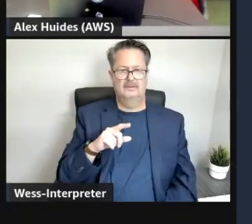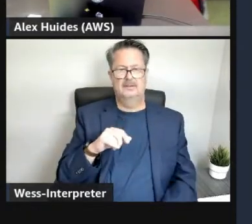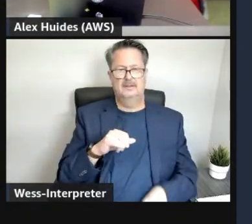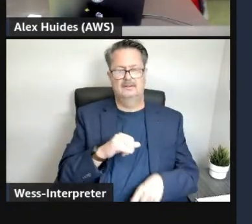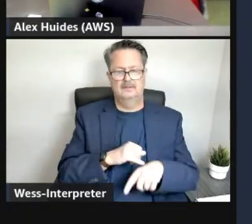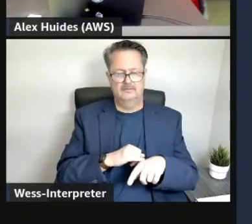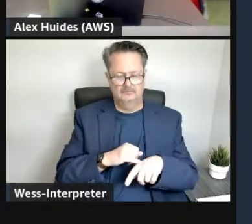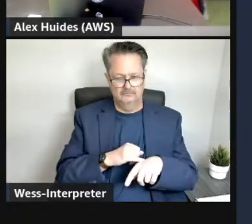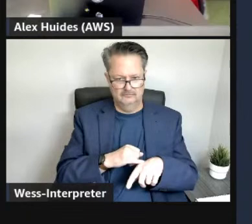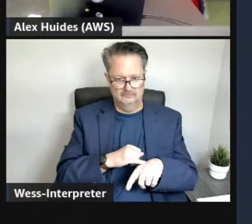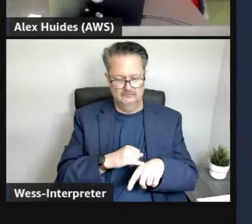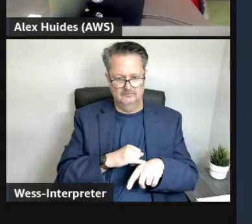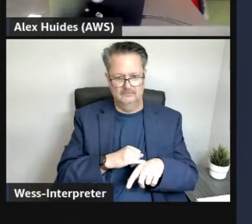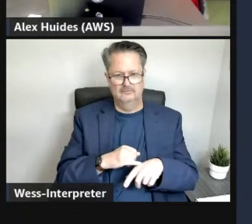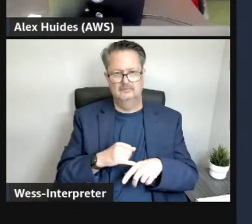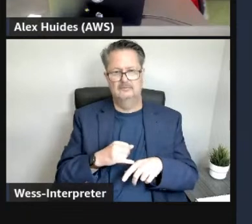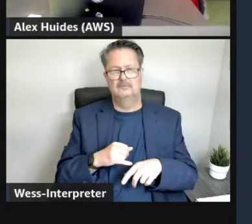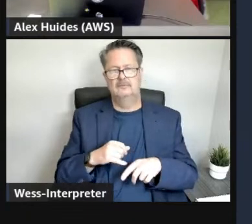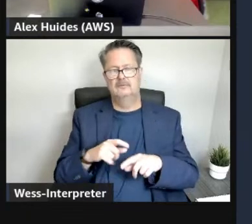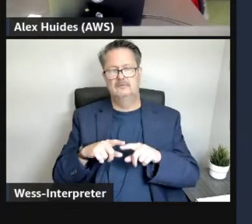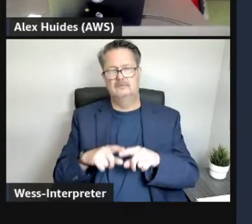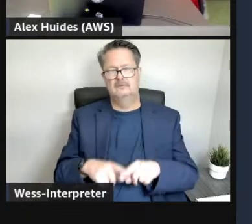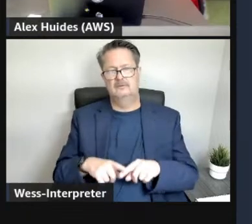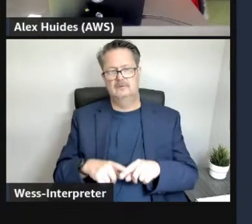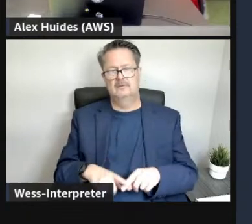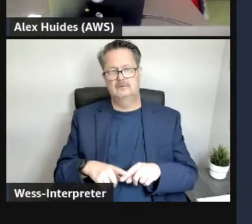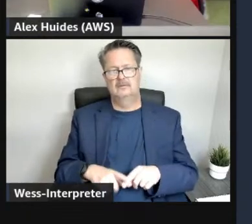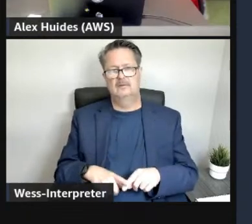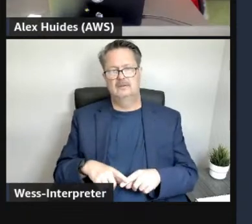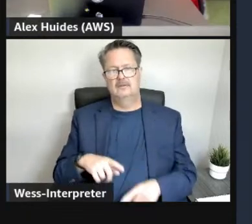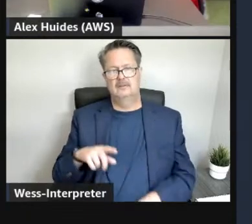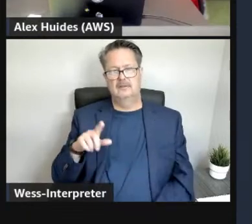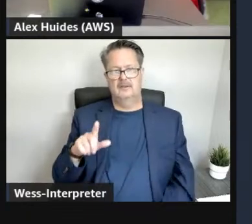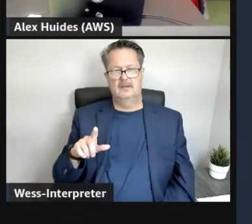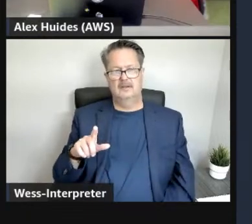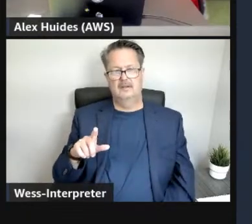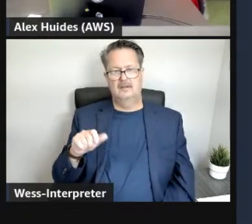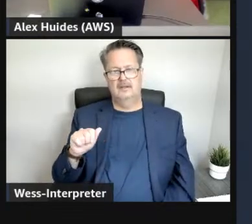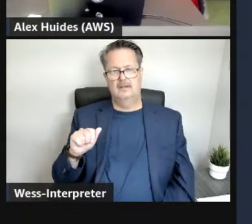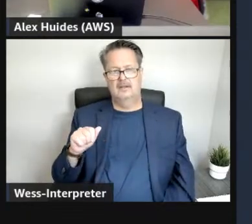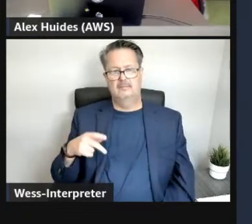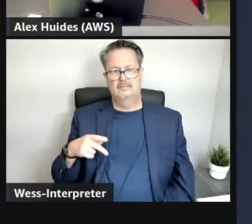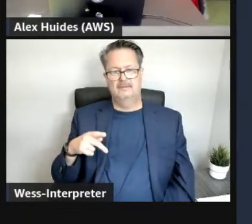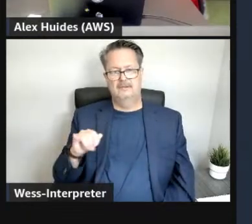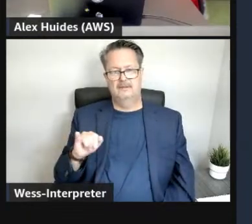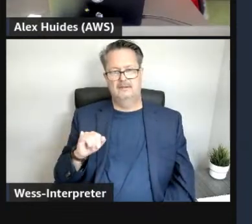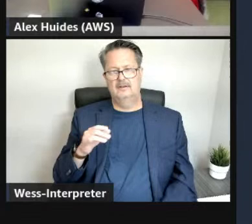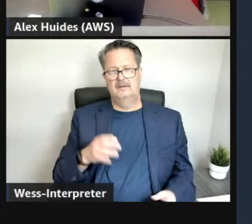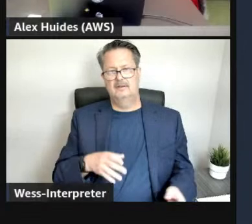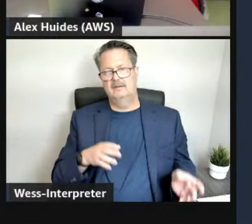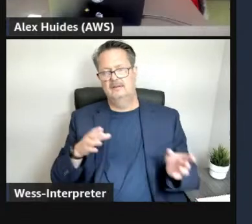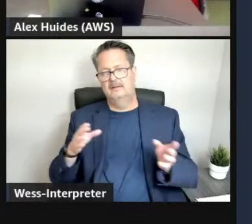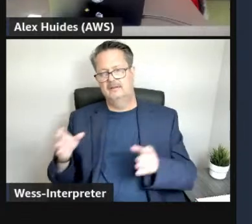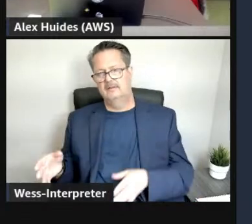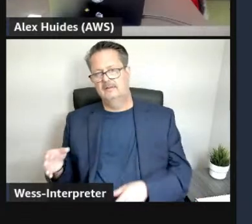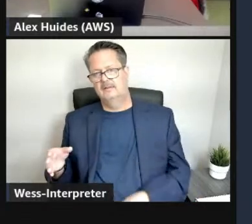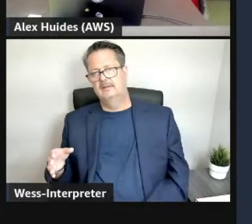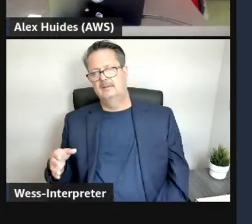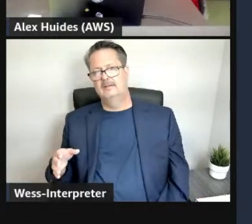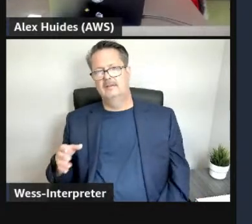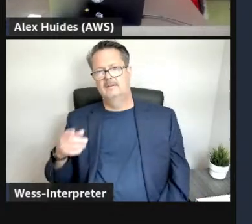we are relying on the Kubernetes native API. For the ingress, we have annotations, CRDs, and